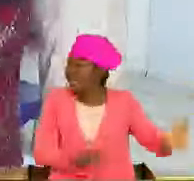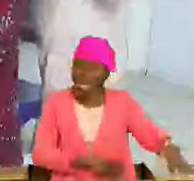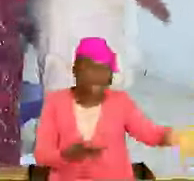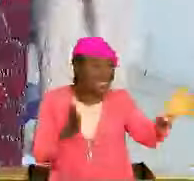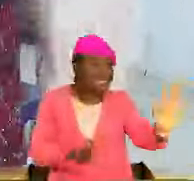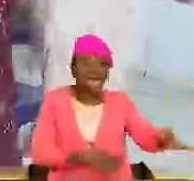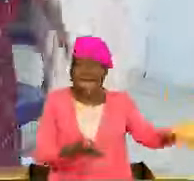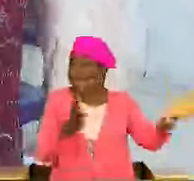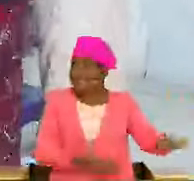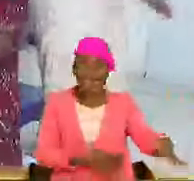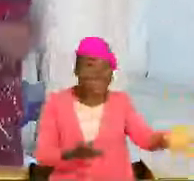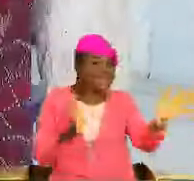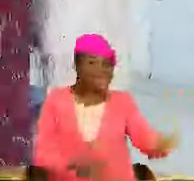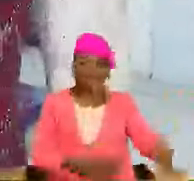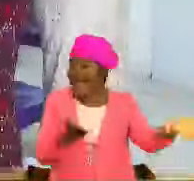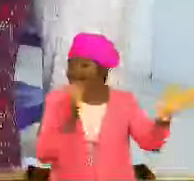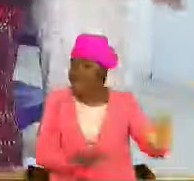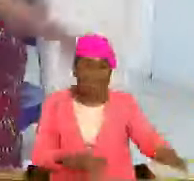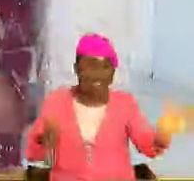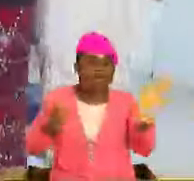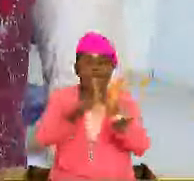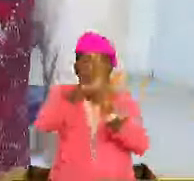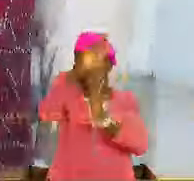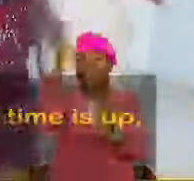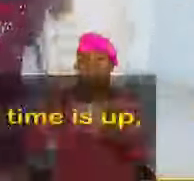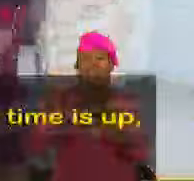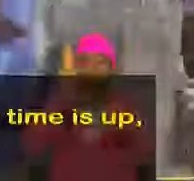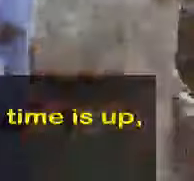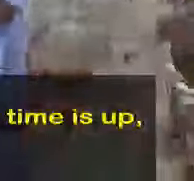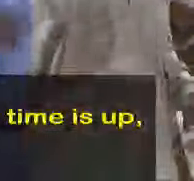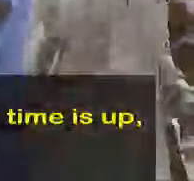house your time is